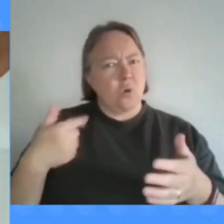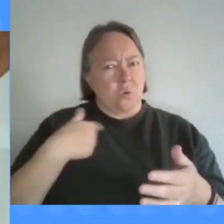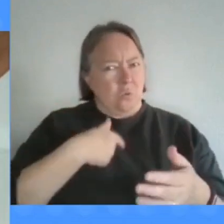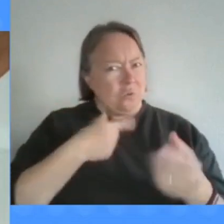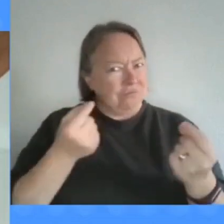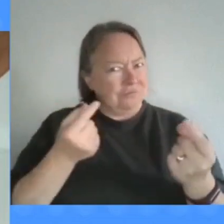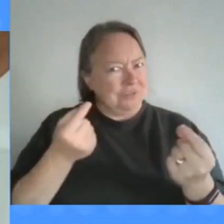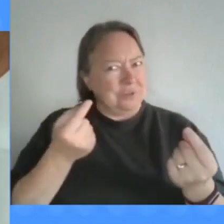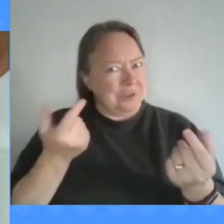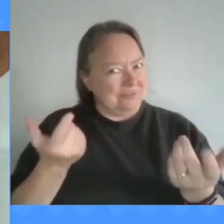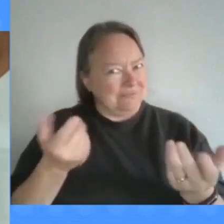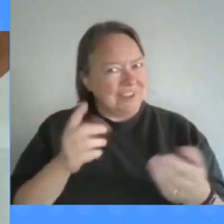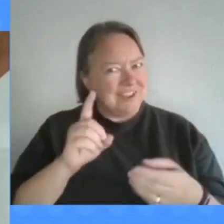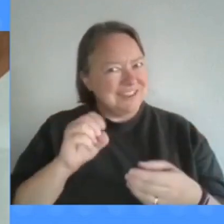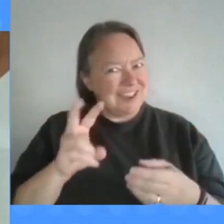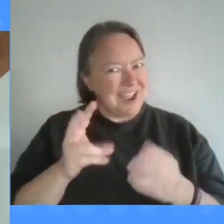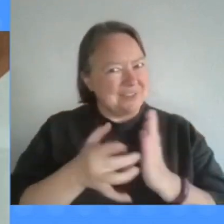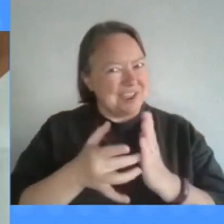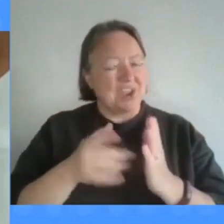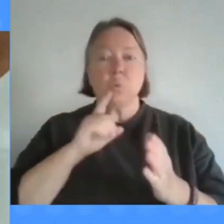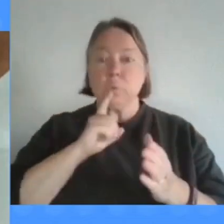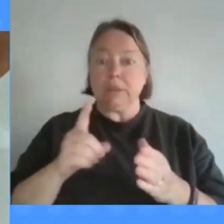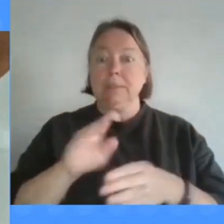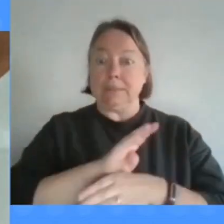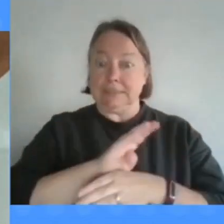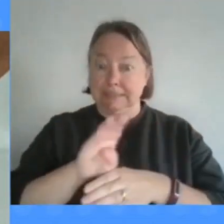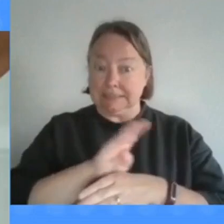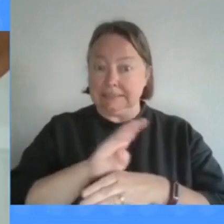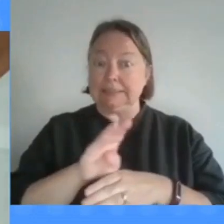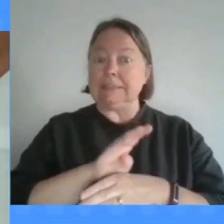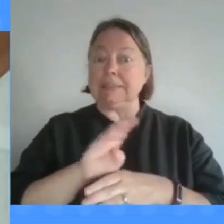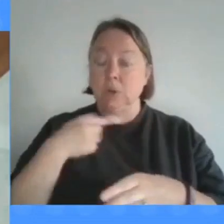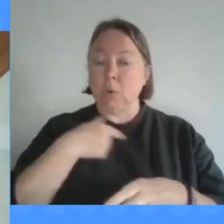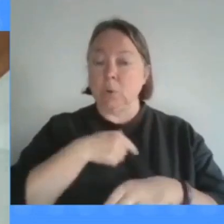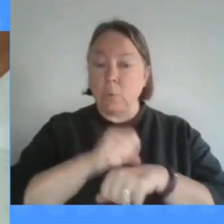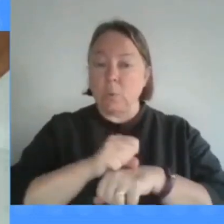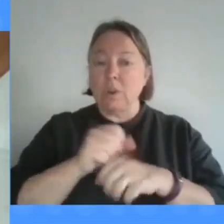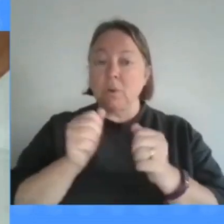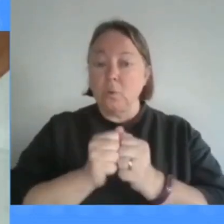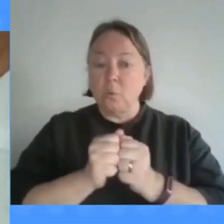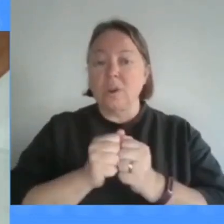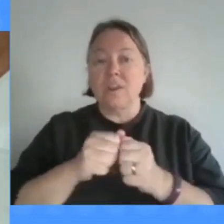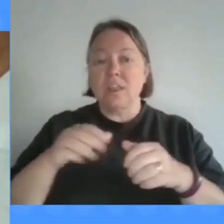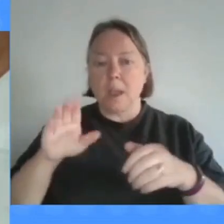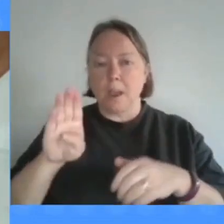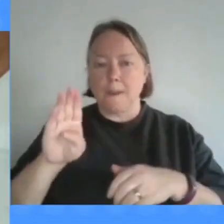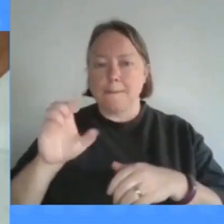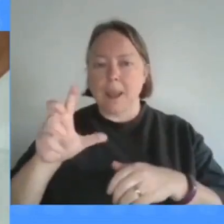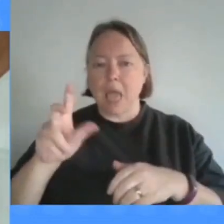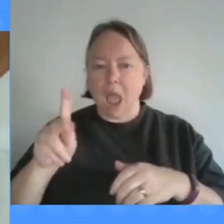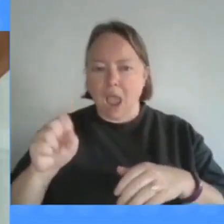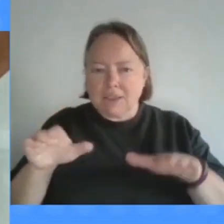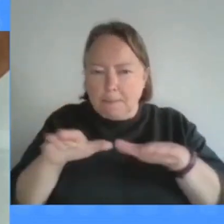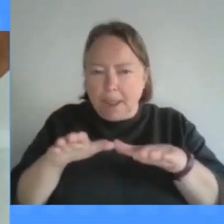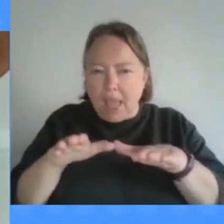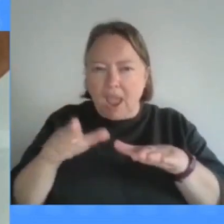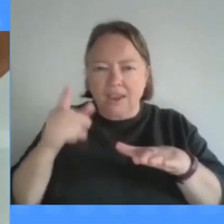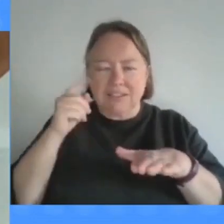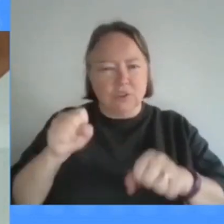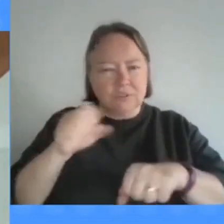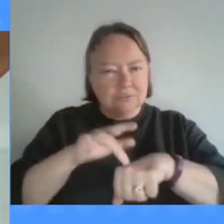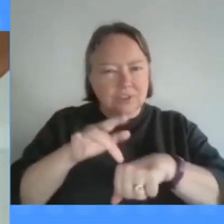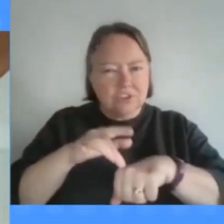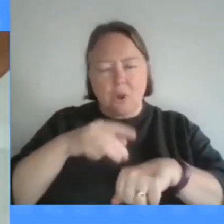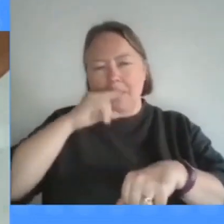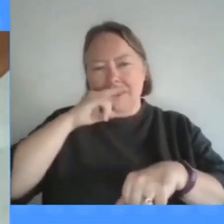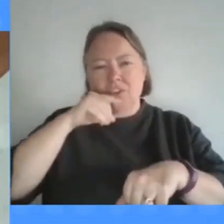at DevTech? We've been extremely busy. We've been working with tangible blocks for Scratch Junior, so kids don't